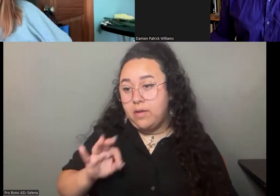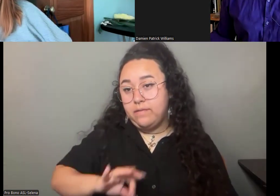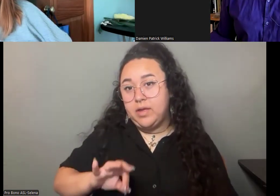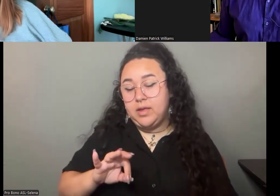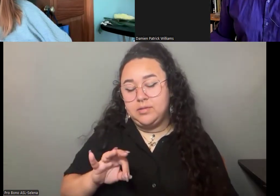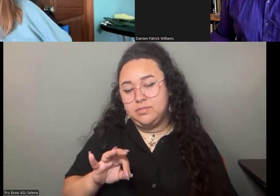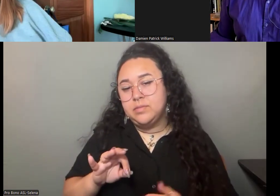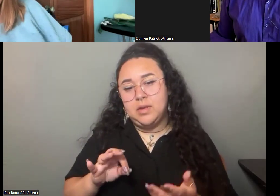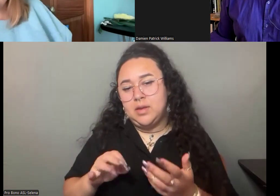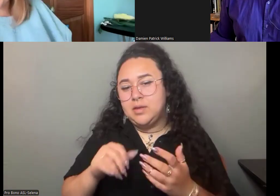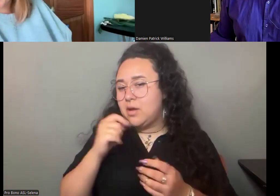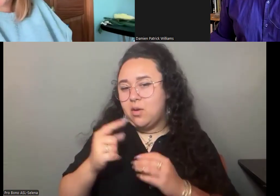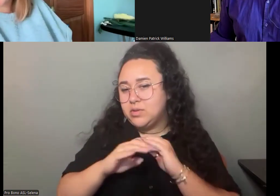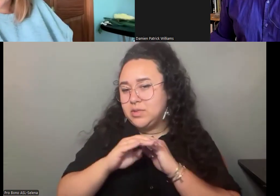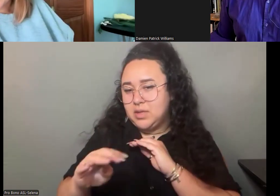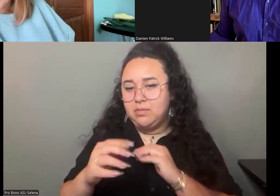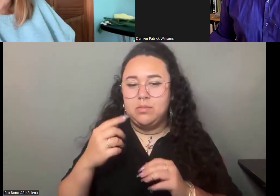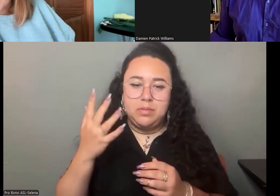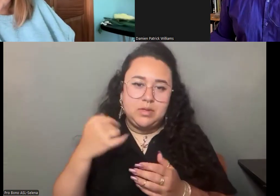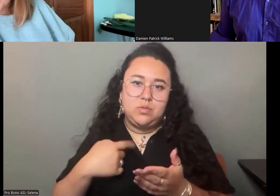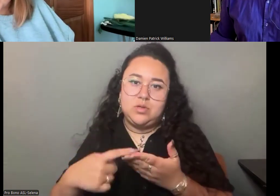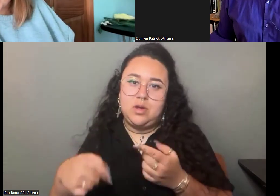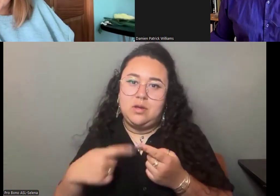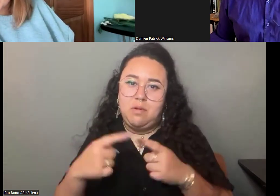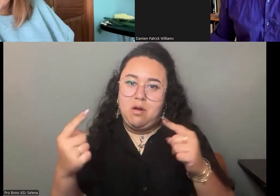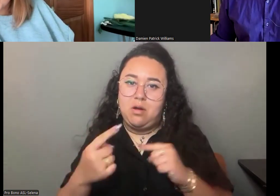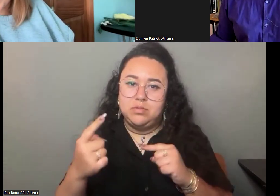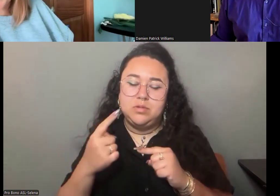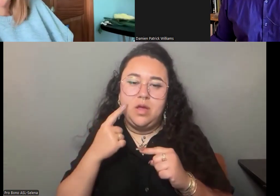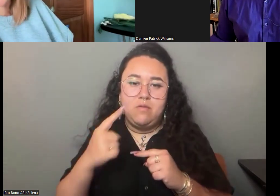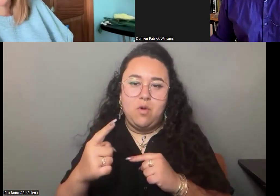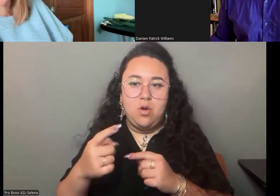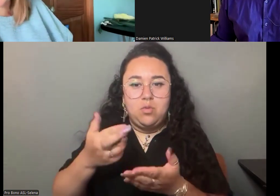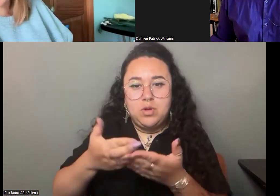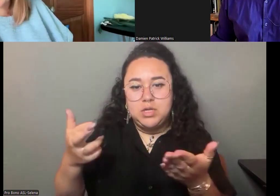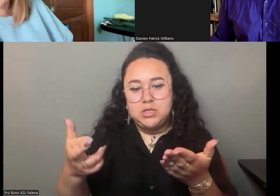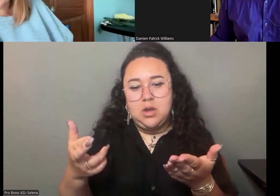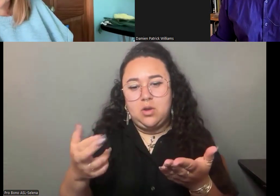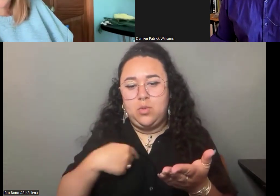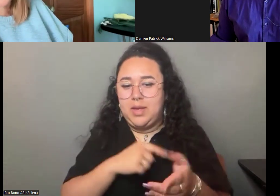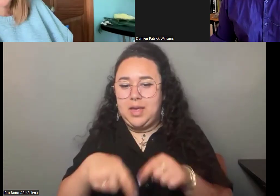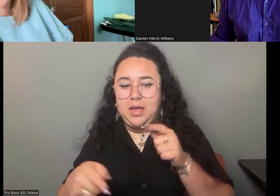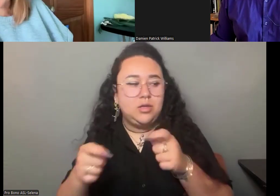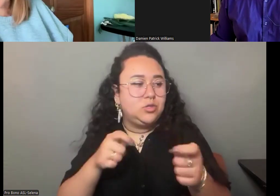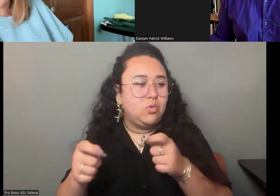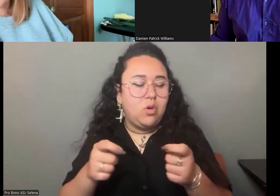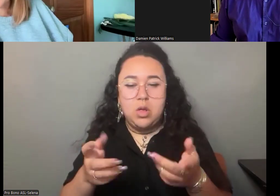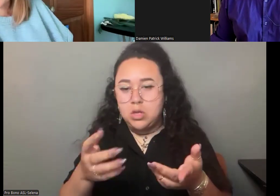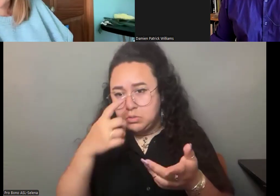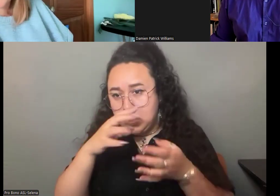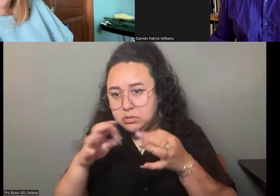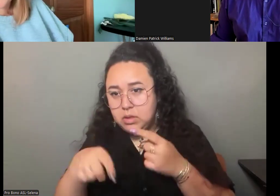since we're talking about harms caused by reifying resources that we don't have control over. Yeah. Okay, answer.